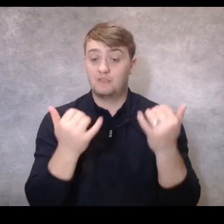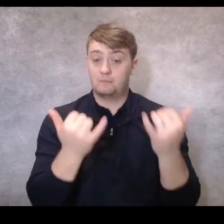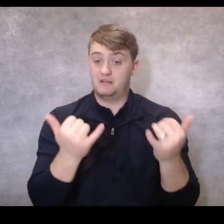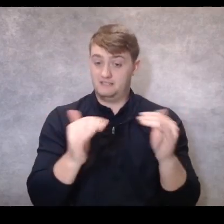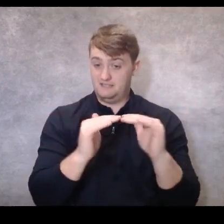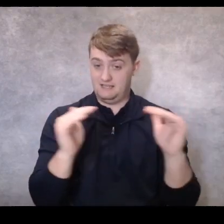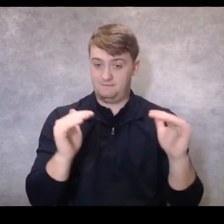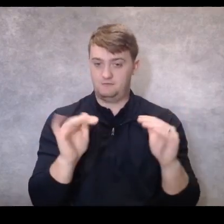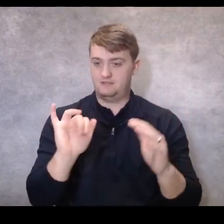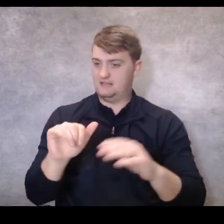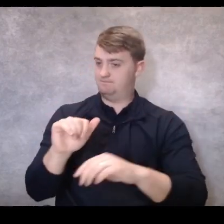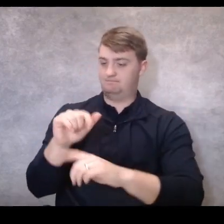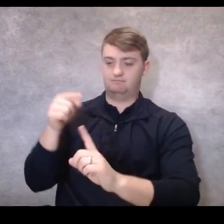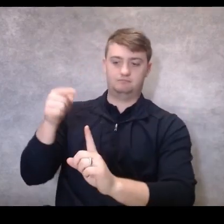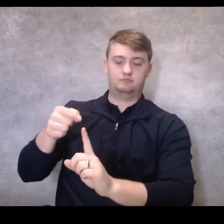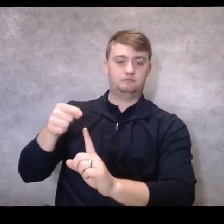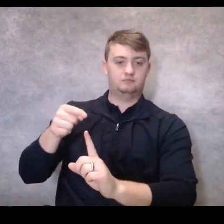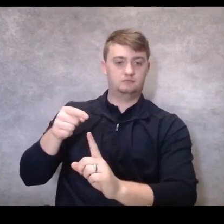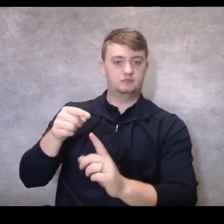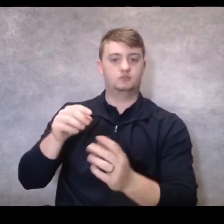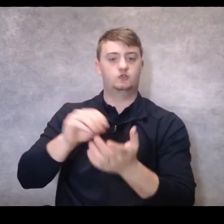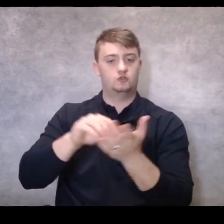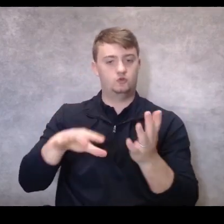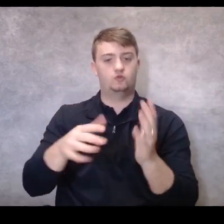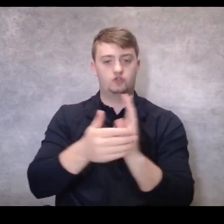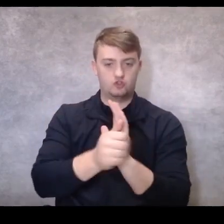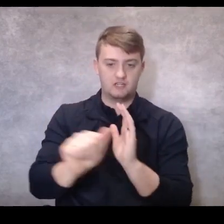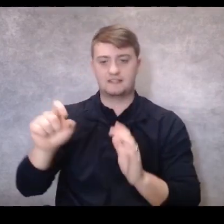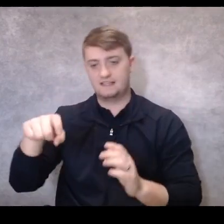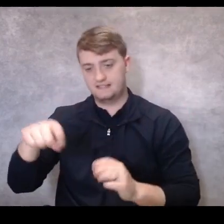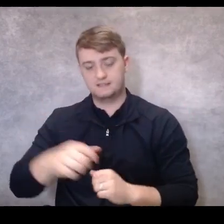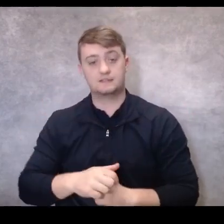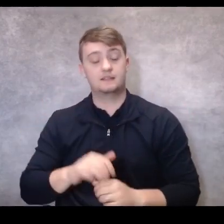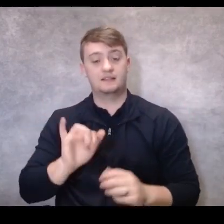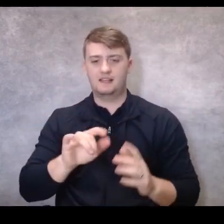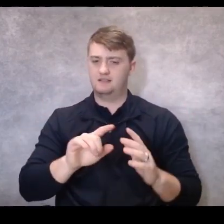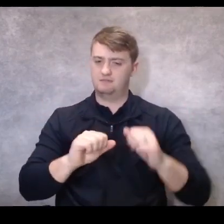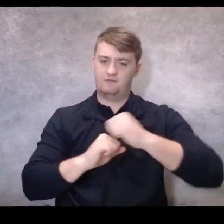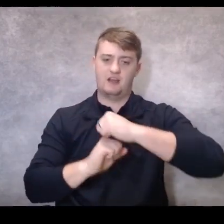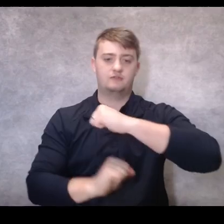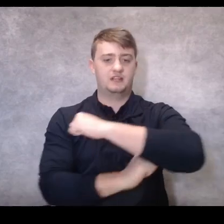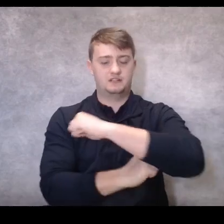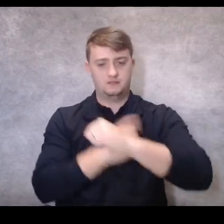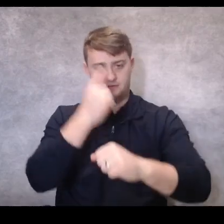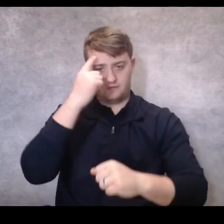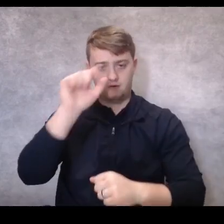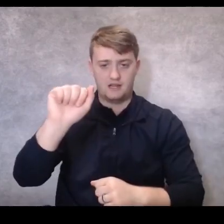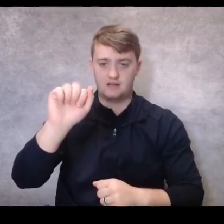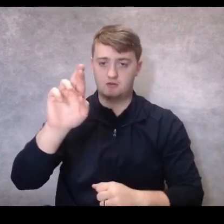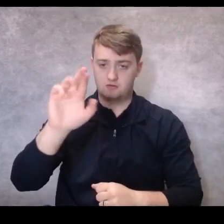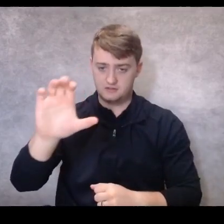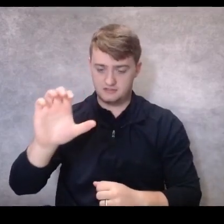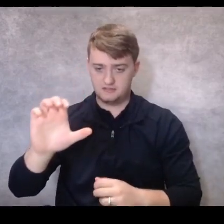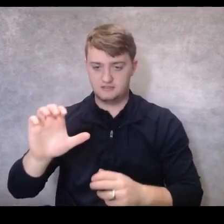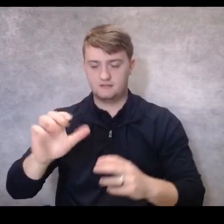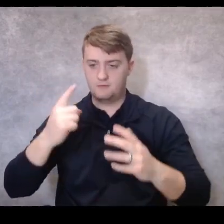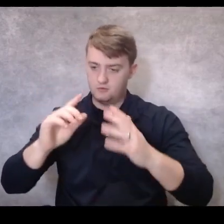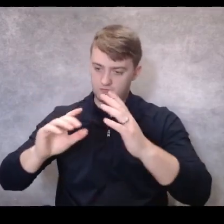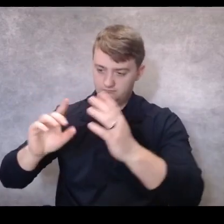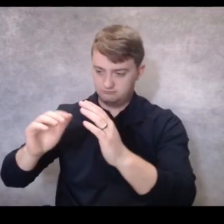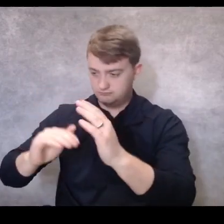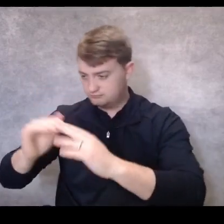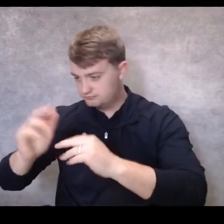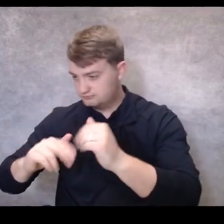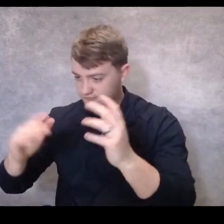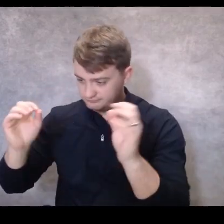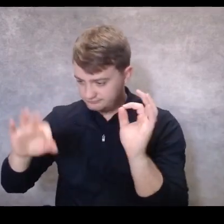The present levels are the baseline to the student's strengths and needs. They are the beginning foundations for the ARC to build